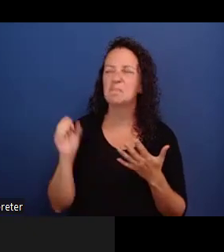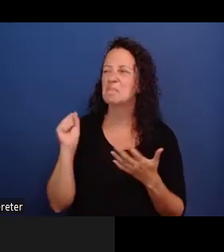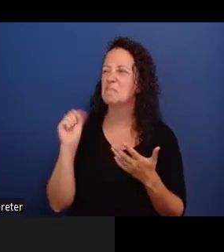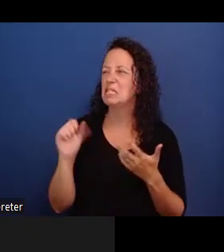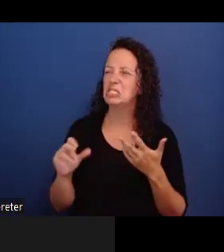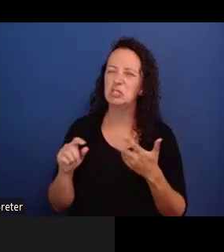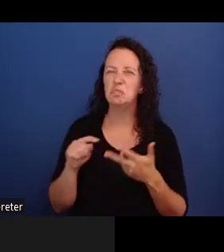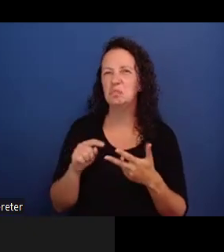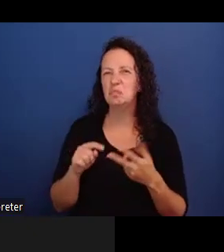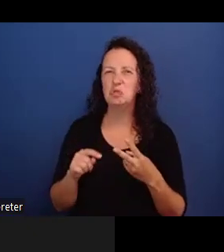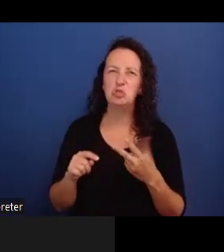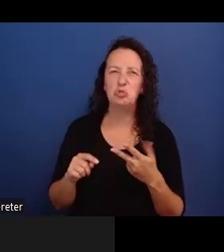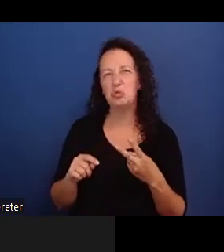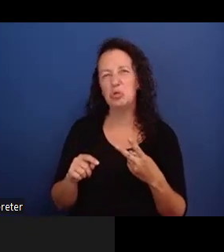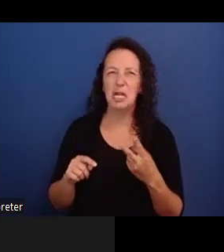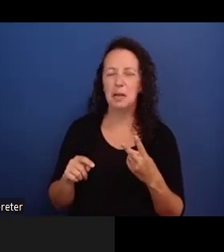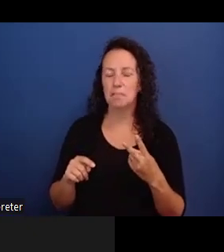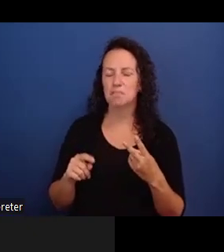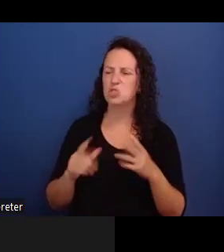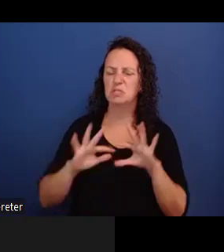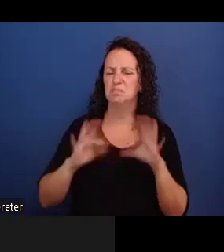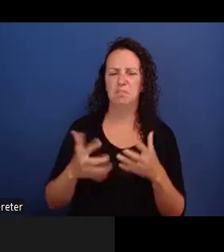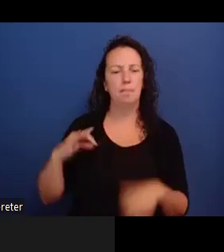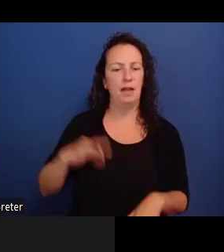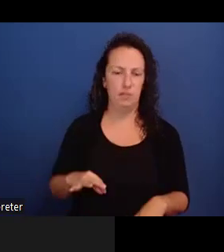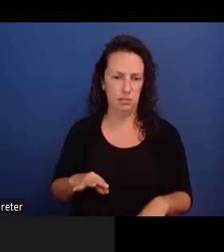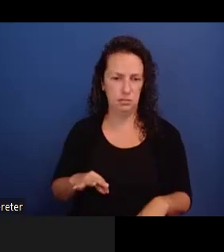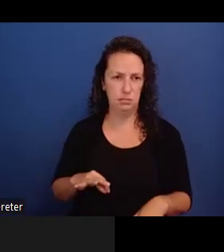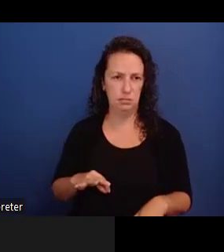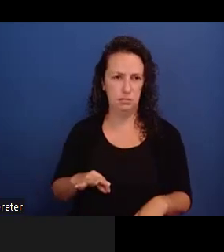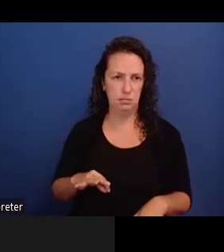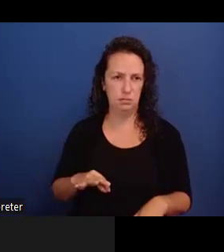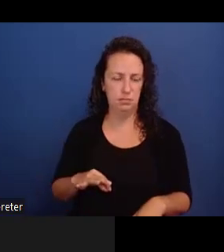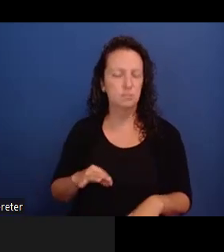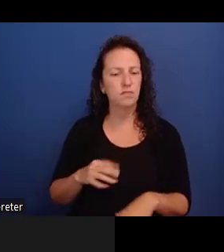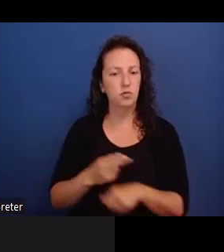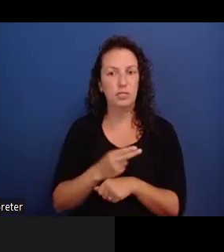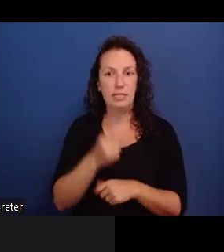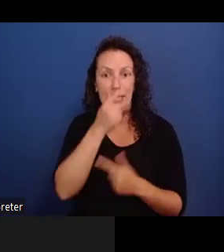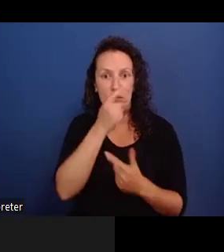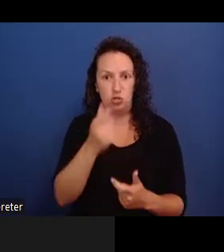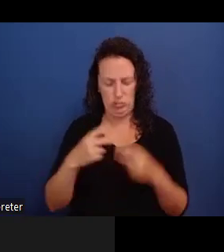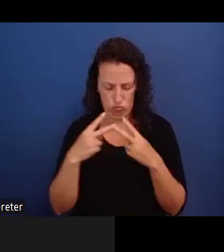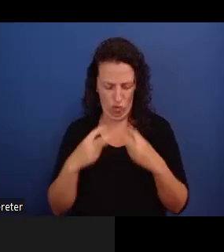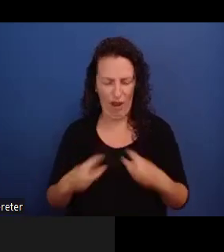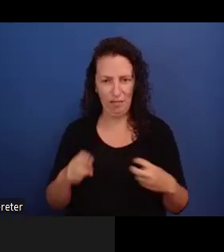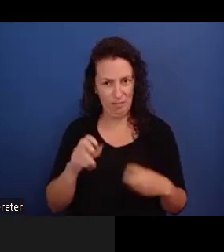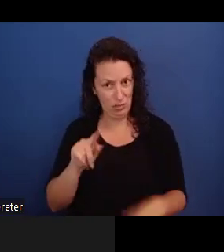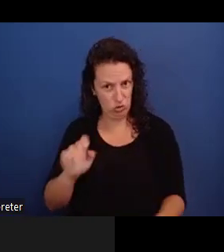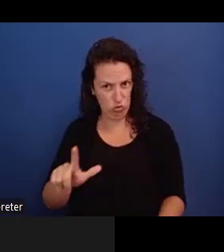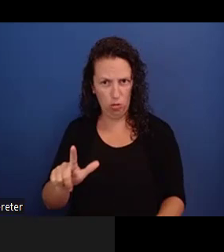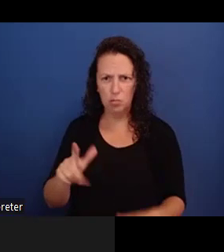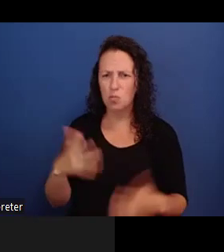overall benefits of the somebody using the interest profile, what would you